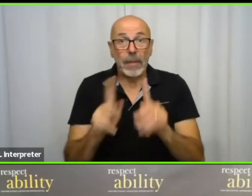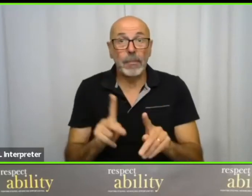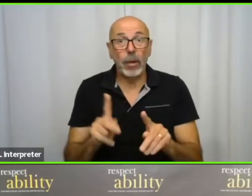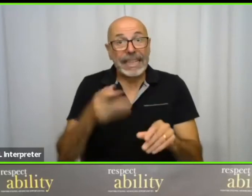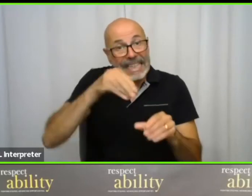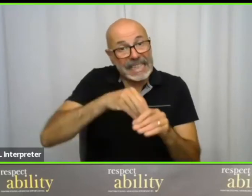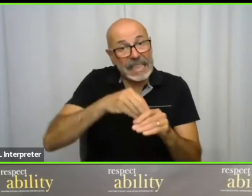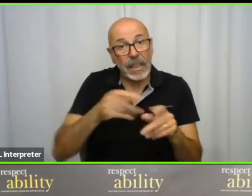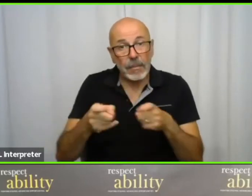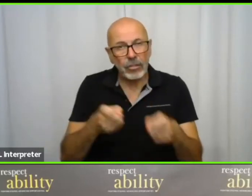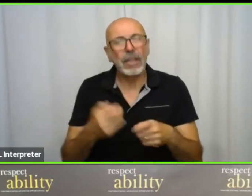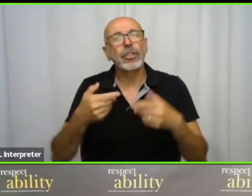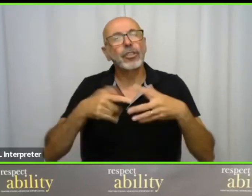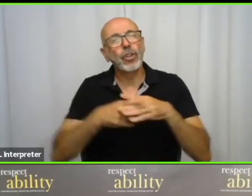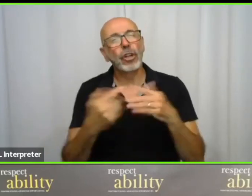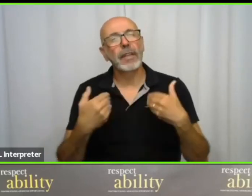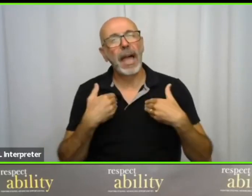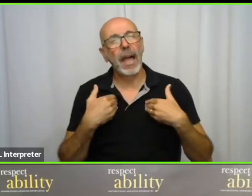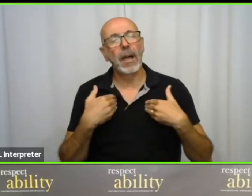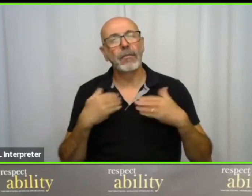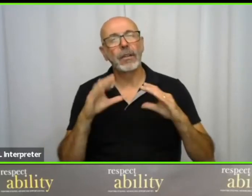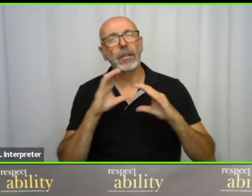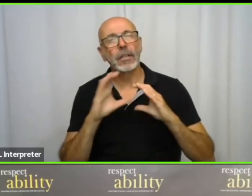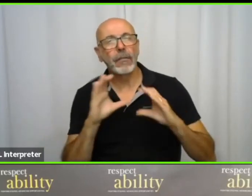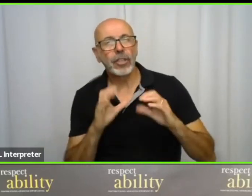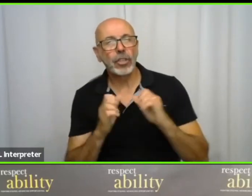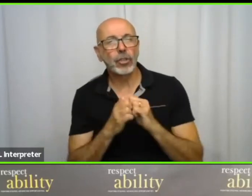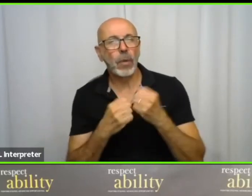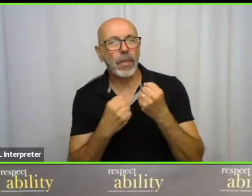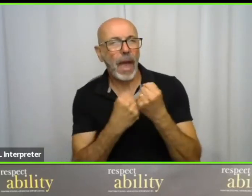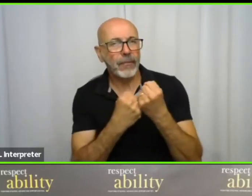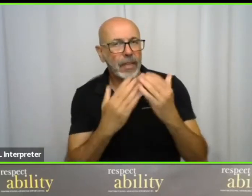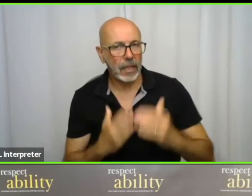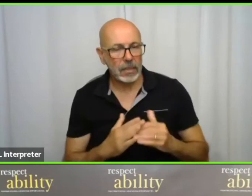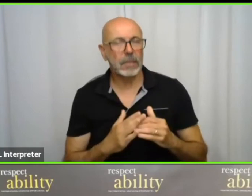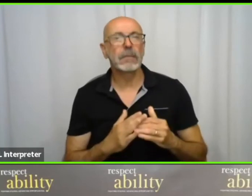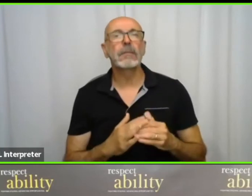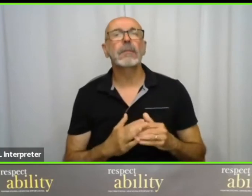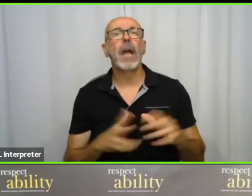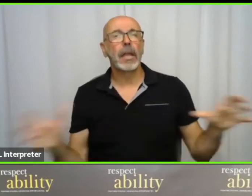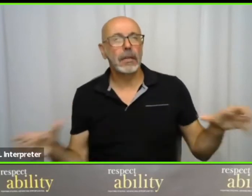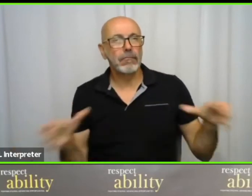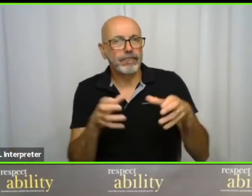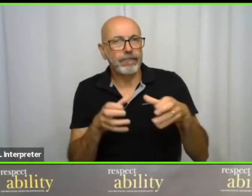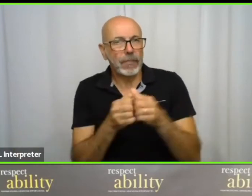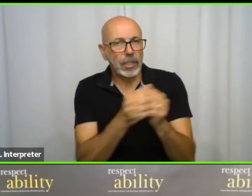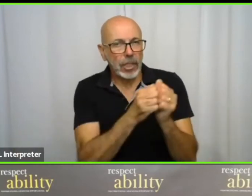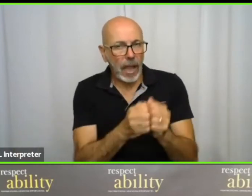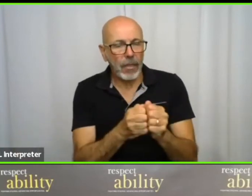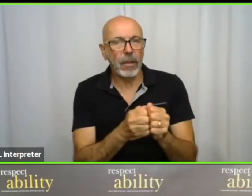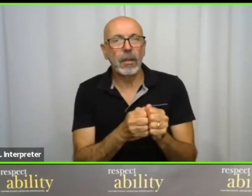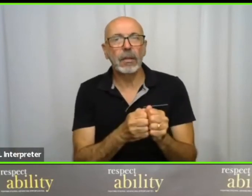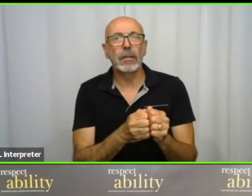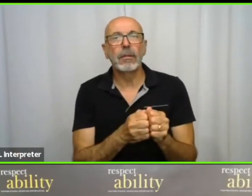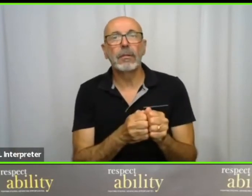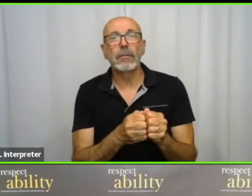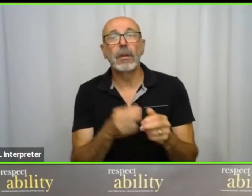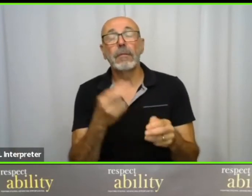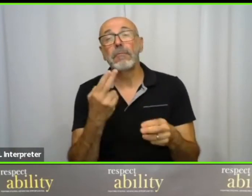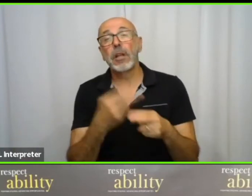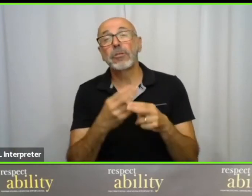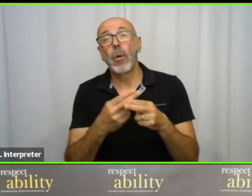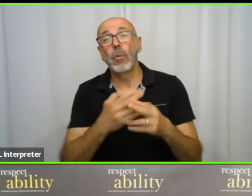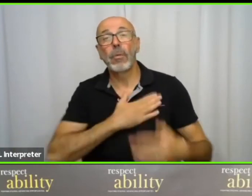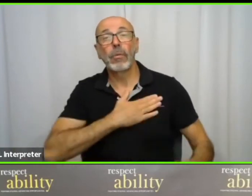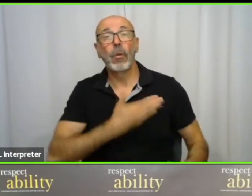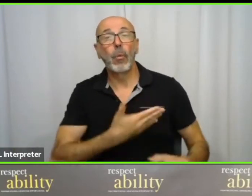having a conversation with advocates, have a seat at the table. And we brought together, it was called the Willing to Work Coalition.